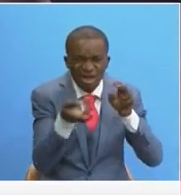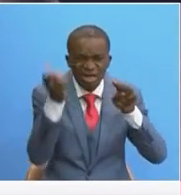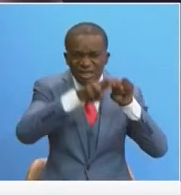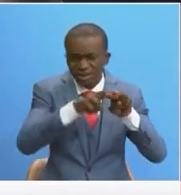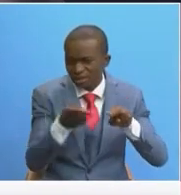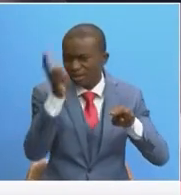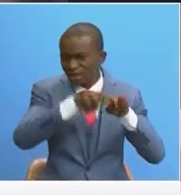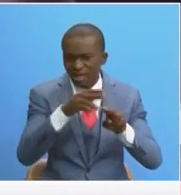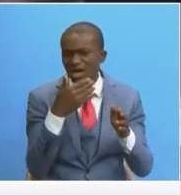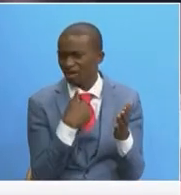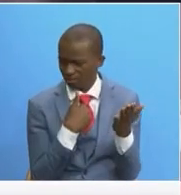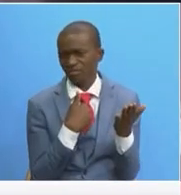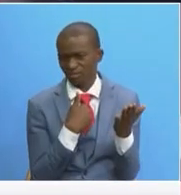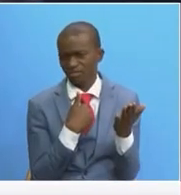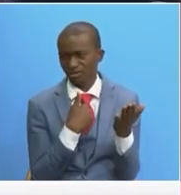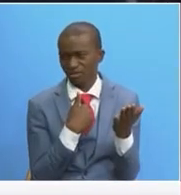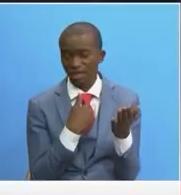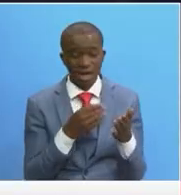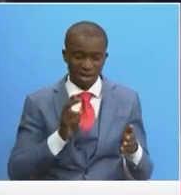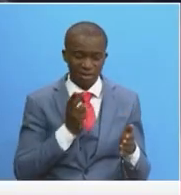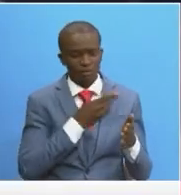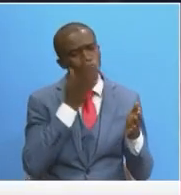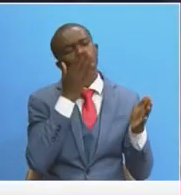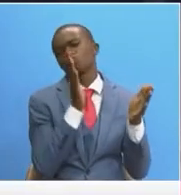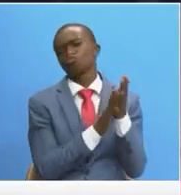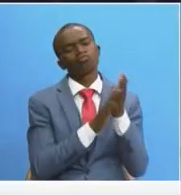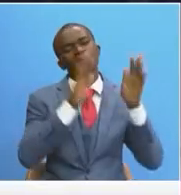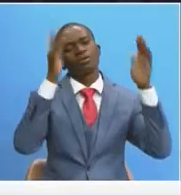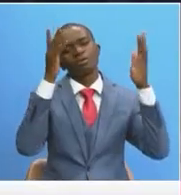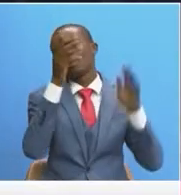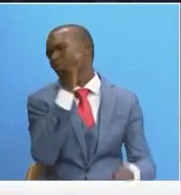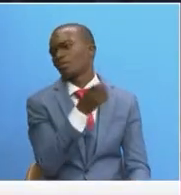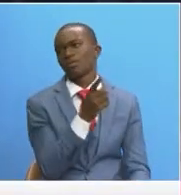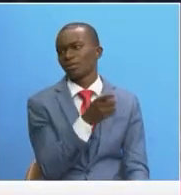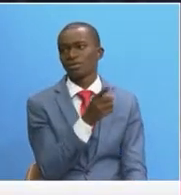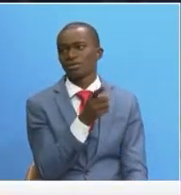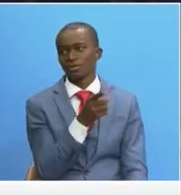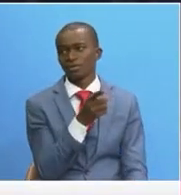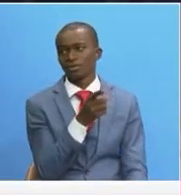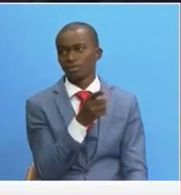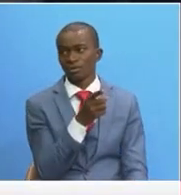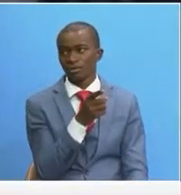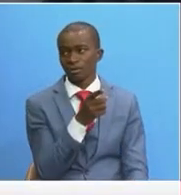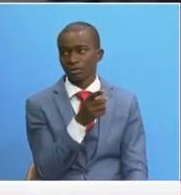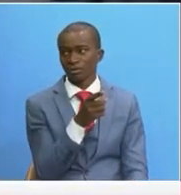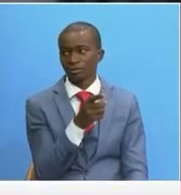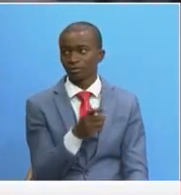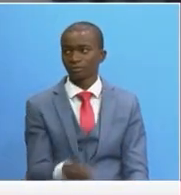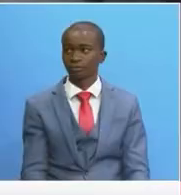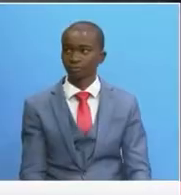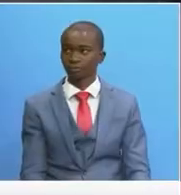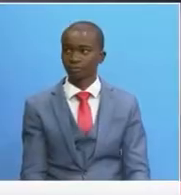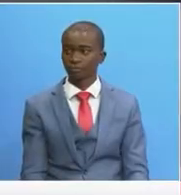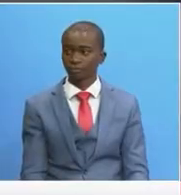more teachers has been a commendable step towards improving the quality of education. And Chieftain